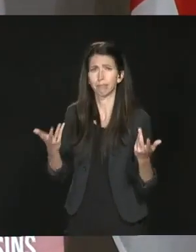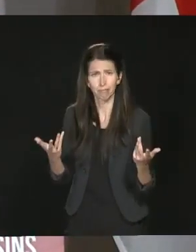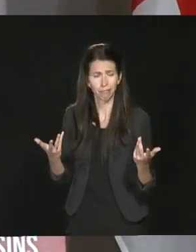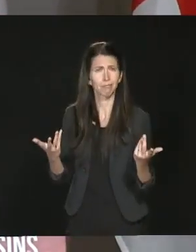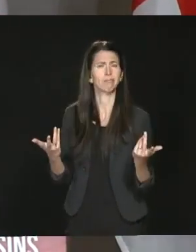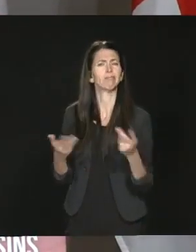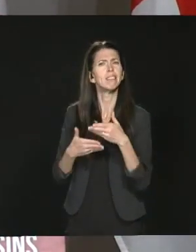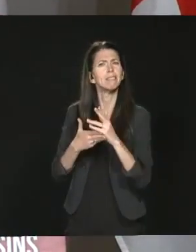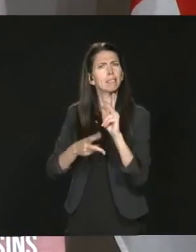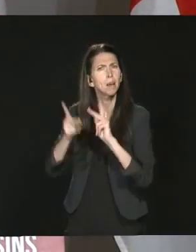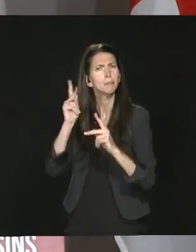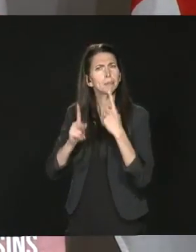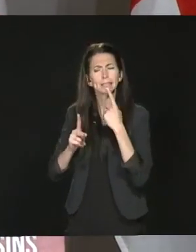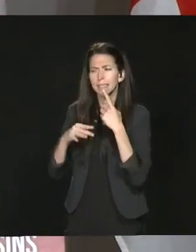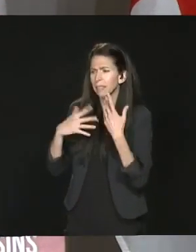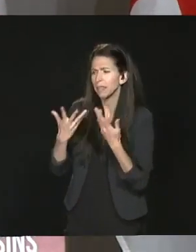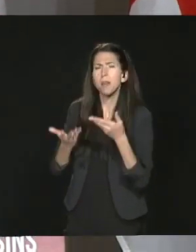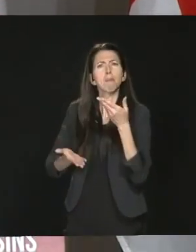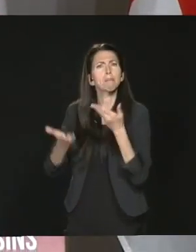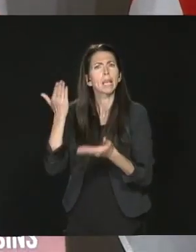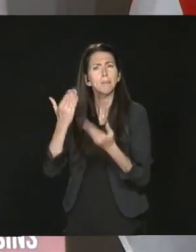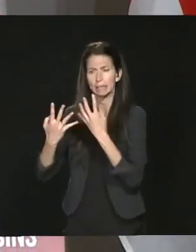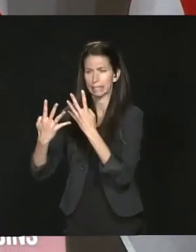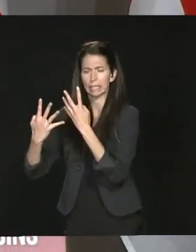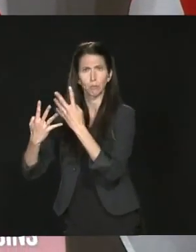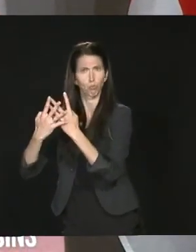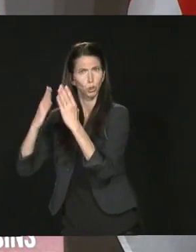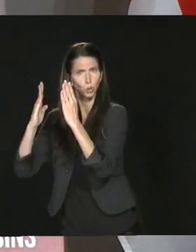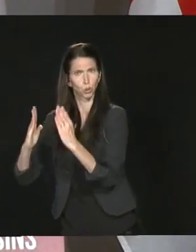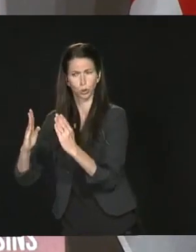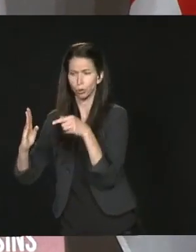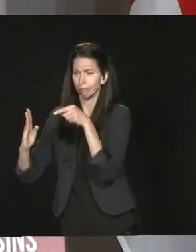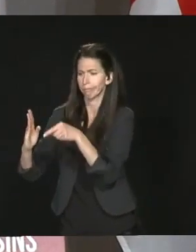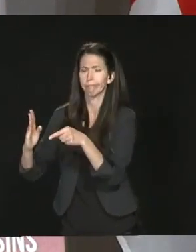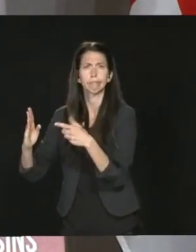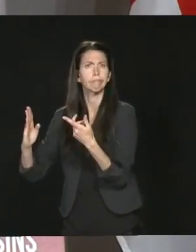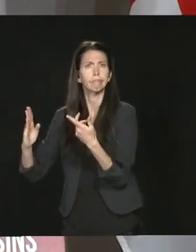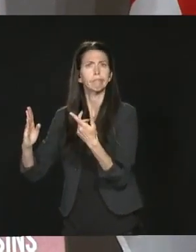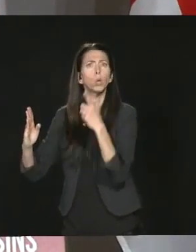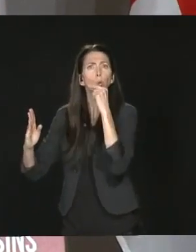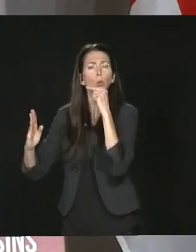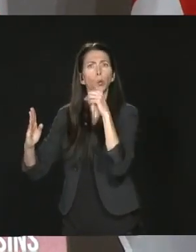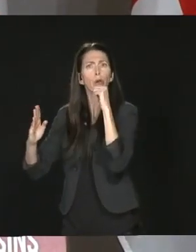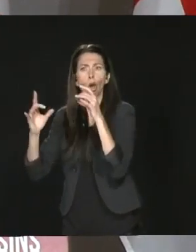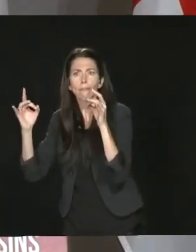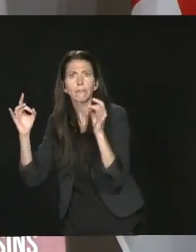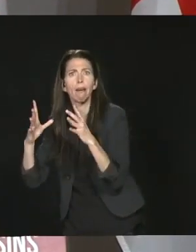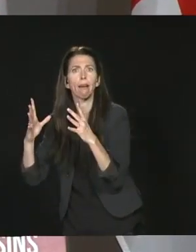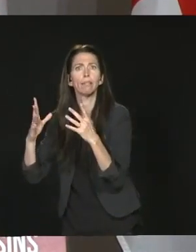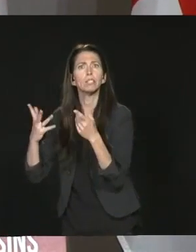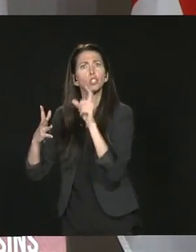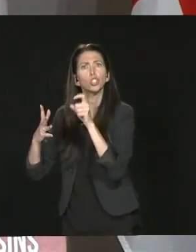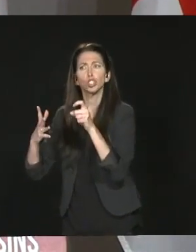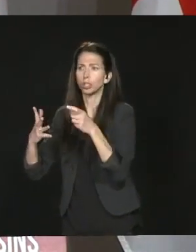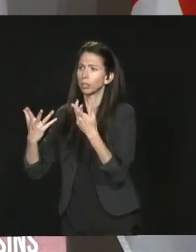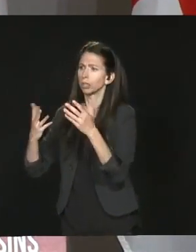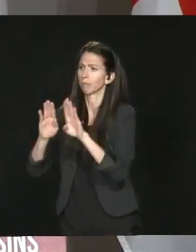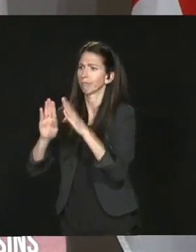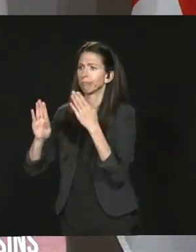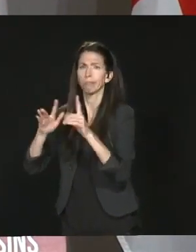inmates. This whole pandemic, you know, everyone from Human Rights Commission to the Correctional Investigator to Indigenous groups